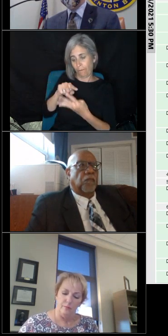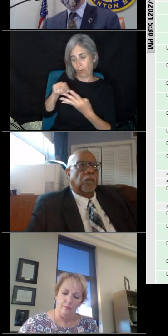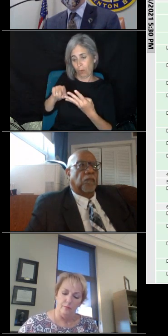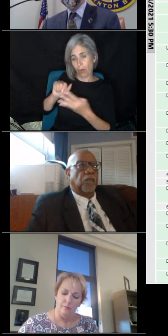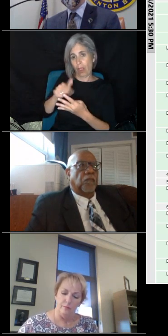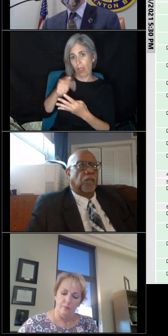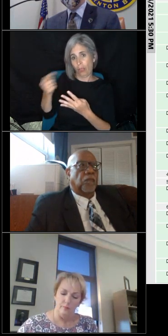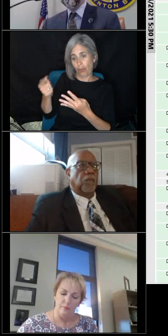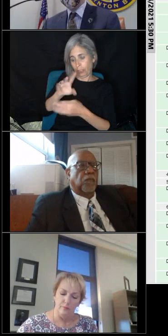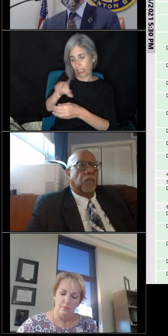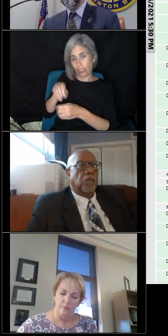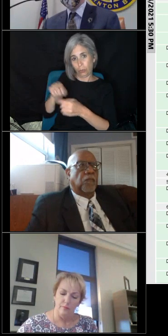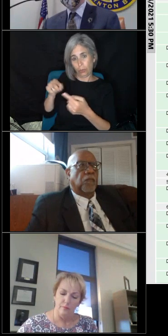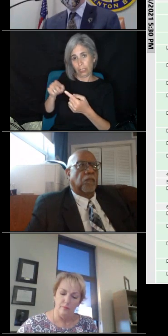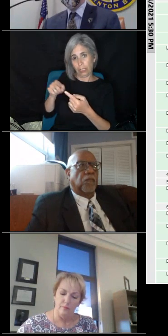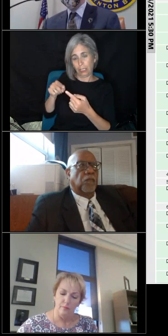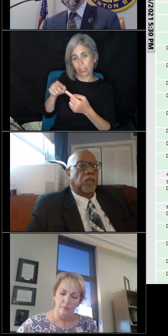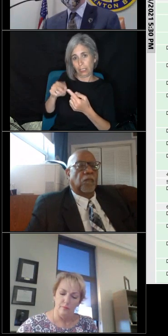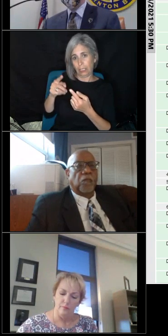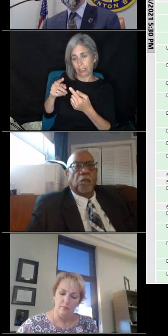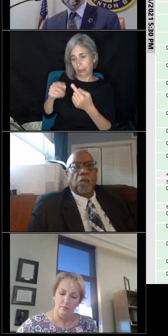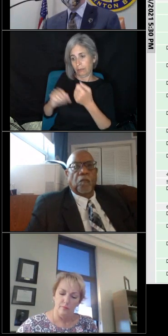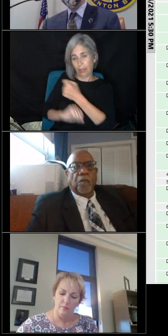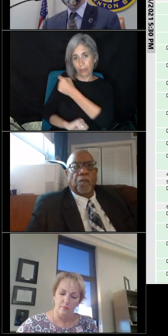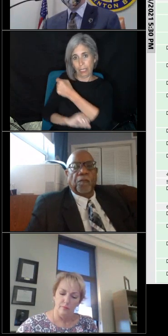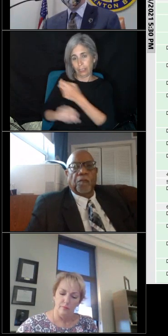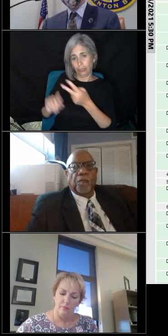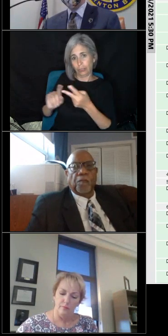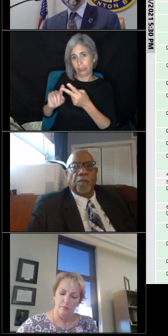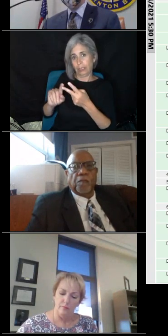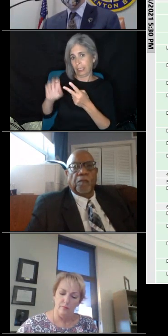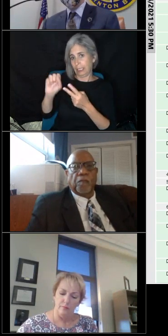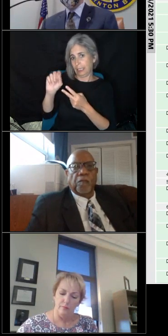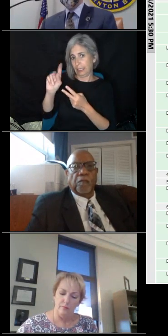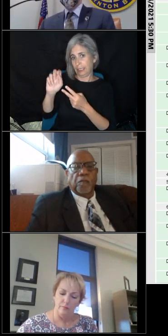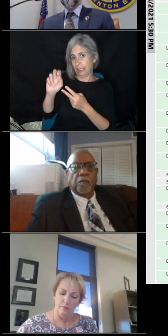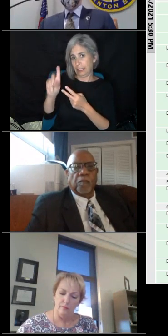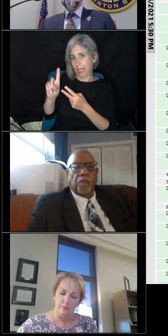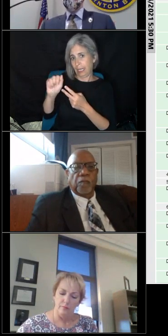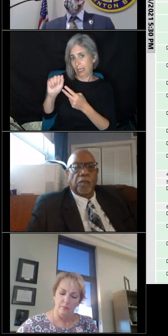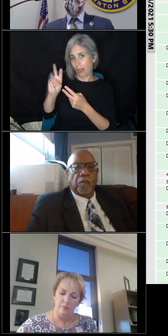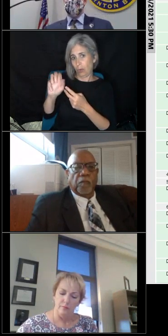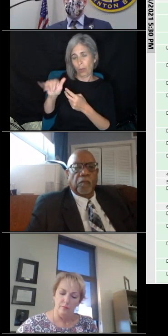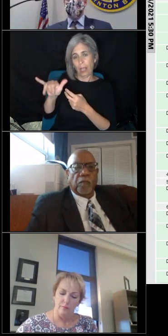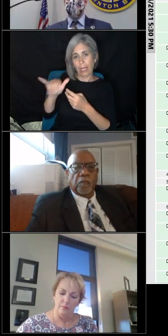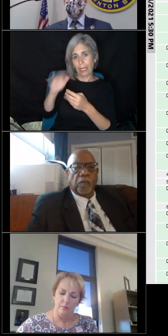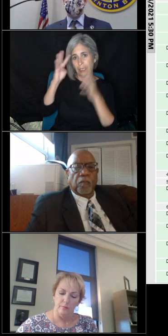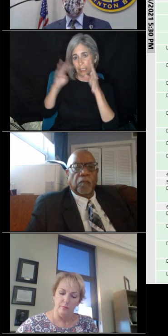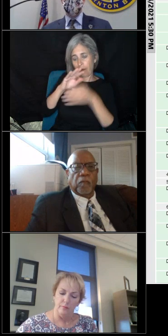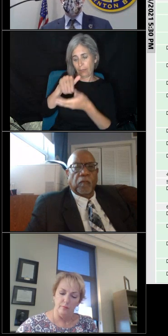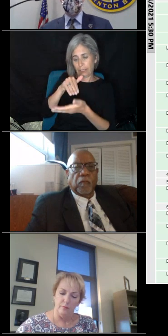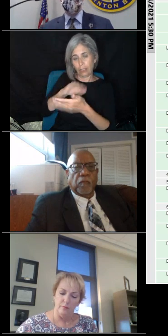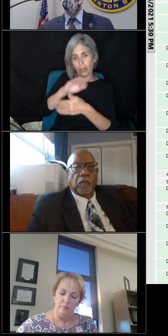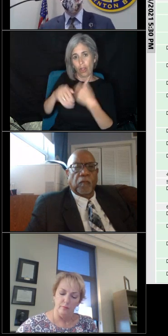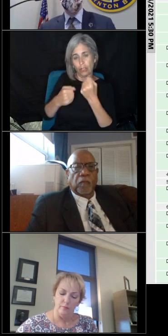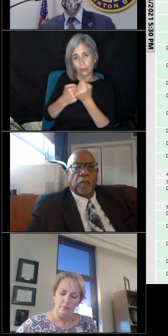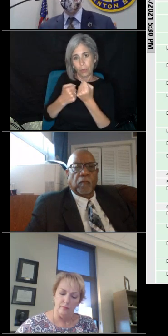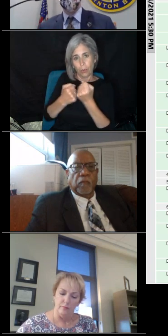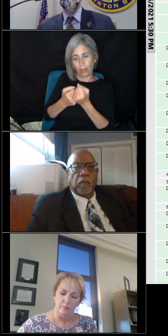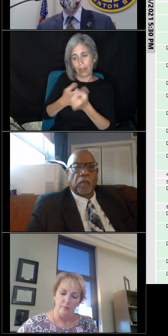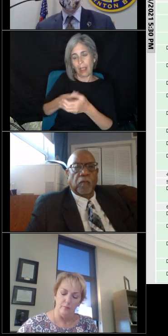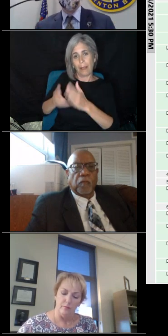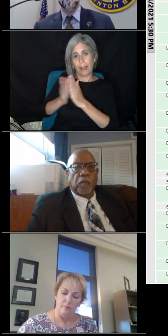including Surfrider Foundation and Sandaway Discovery Center, all in support. Tonight, I'm asking